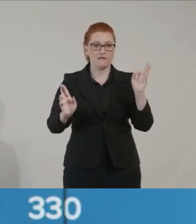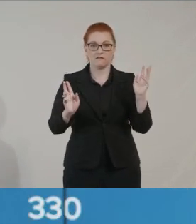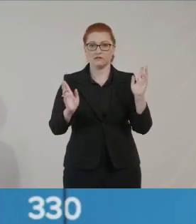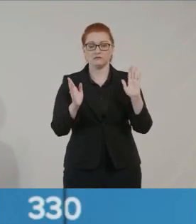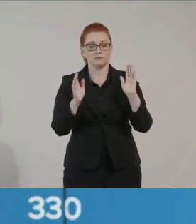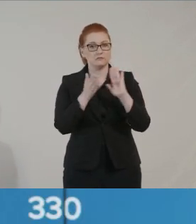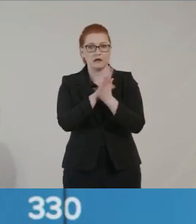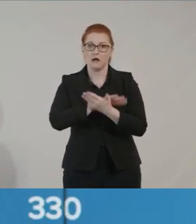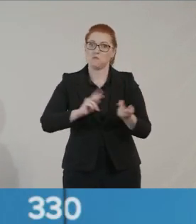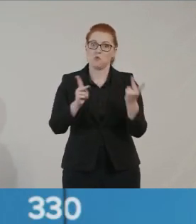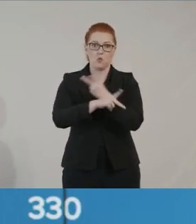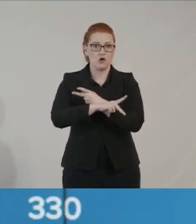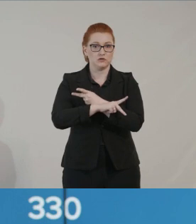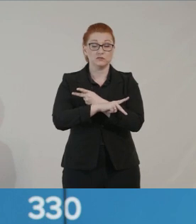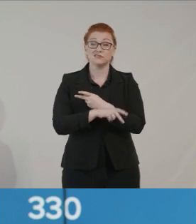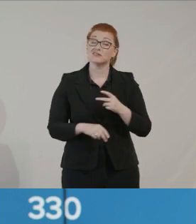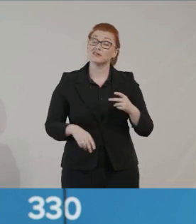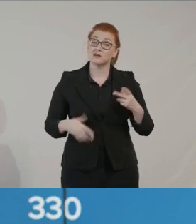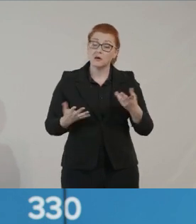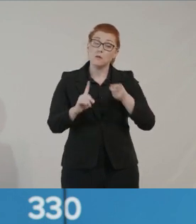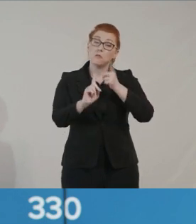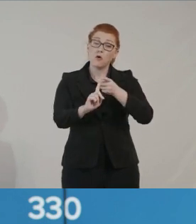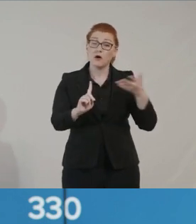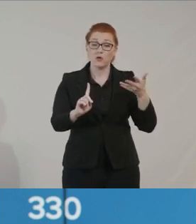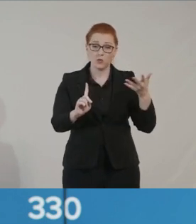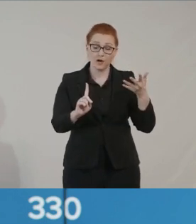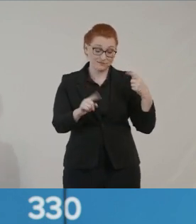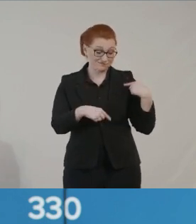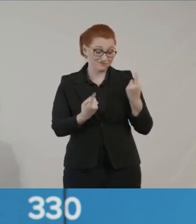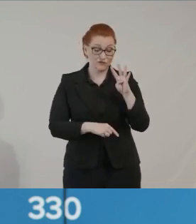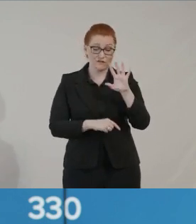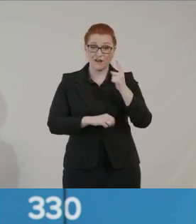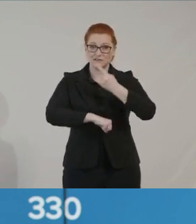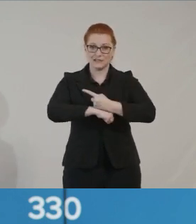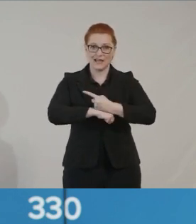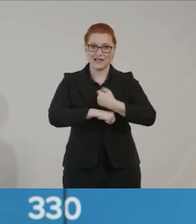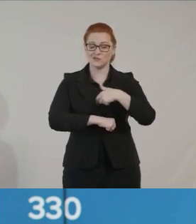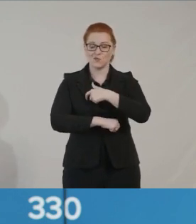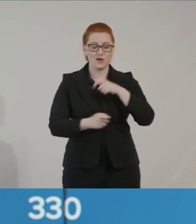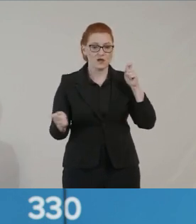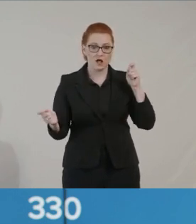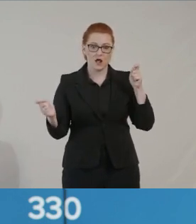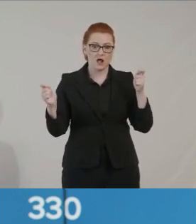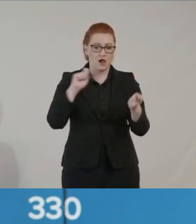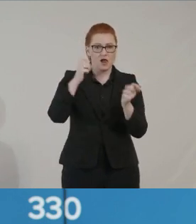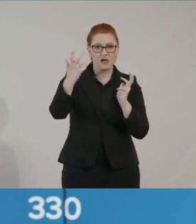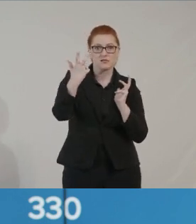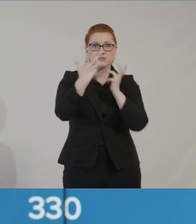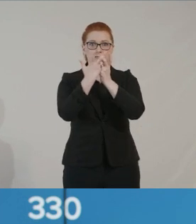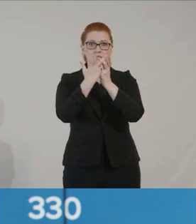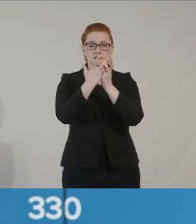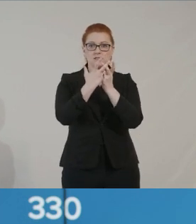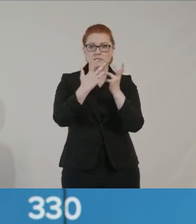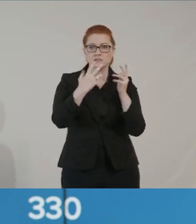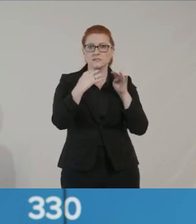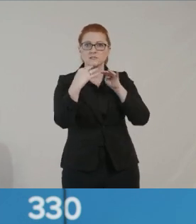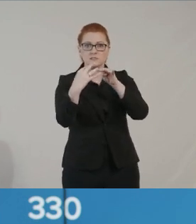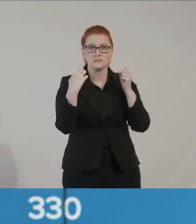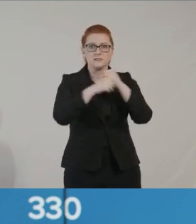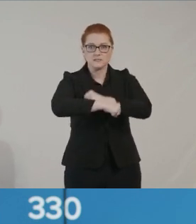a lot in the last 45 days. Our insight into hospital capacity then was limited.